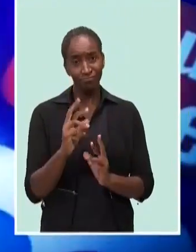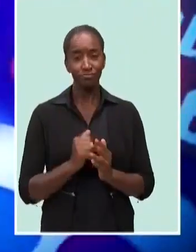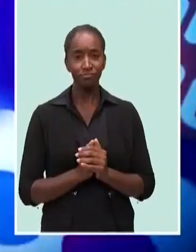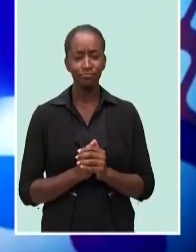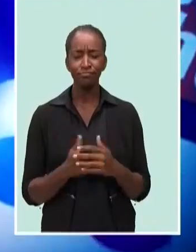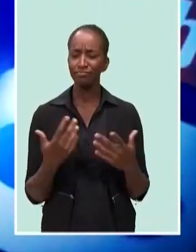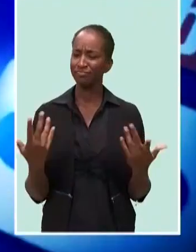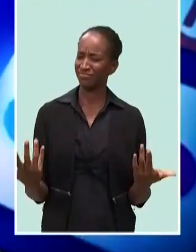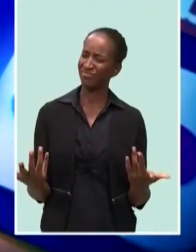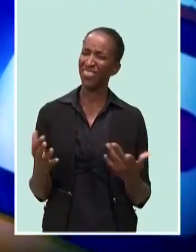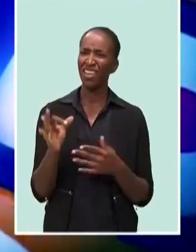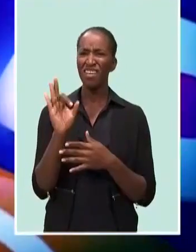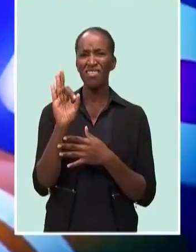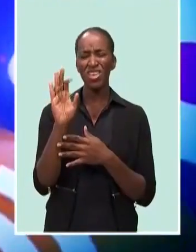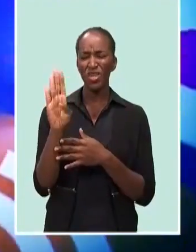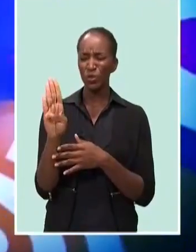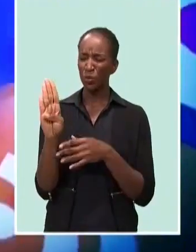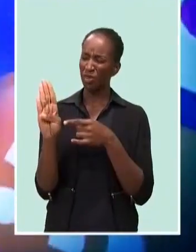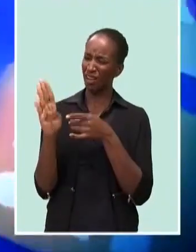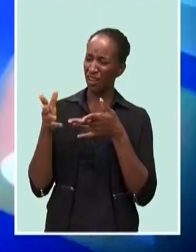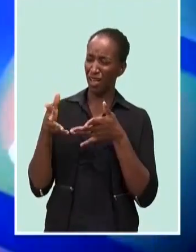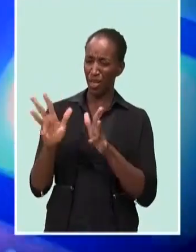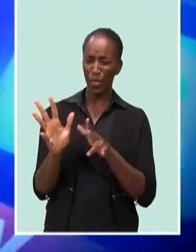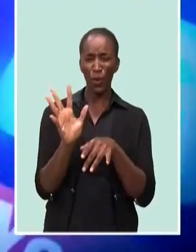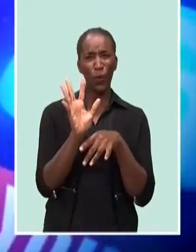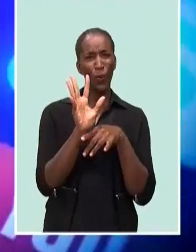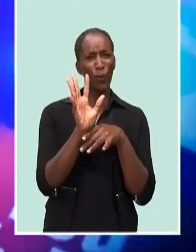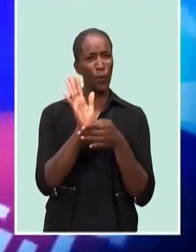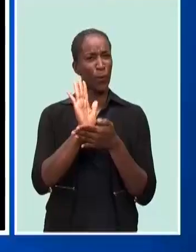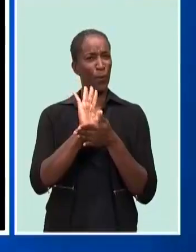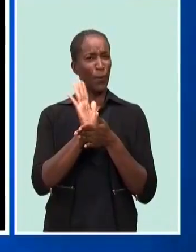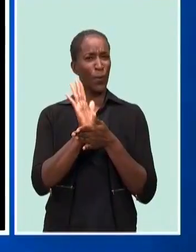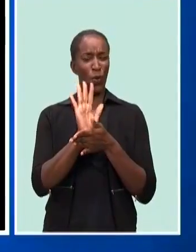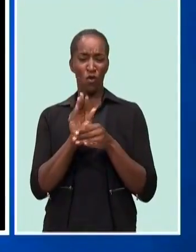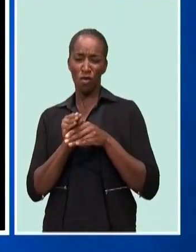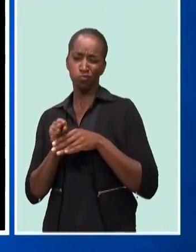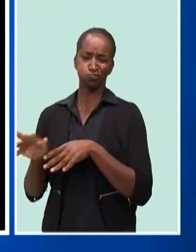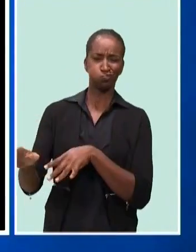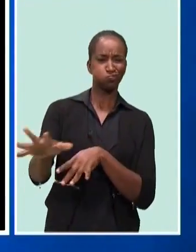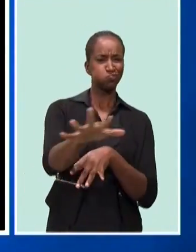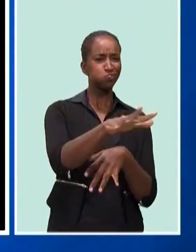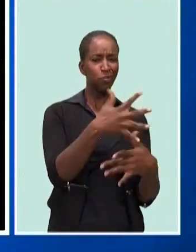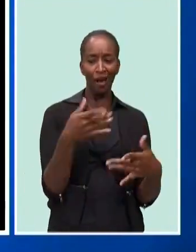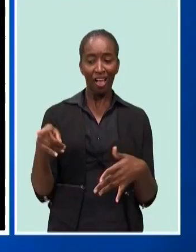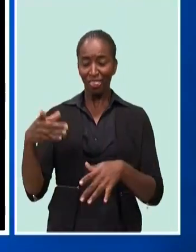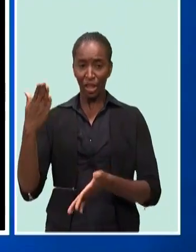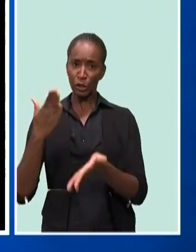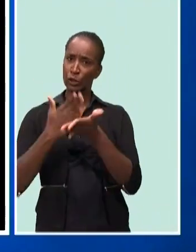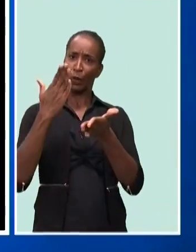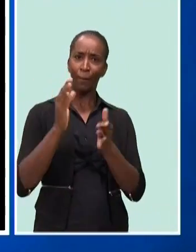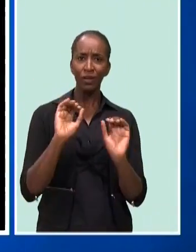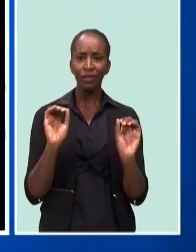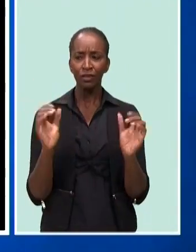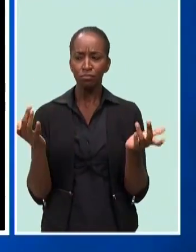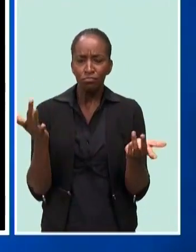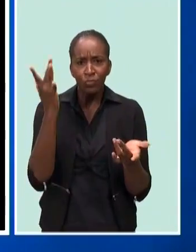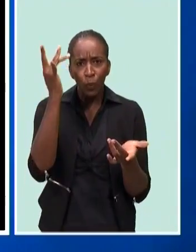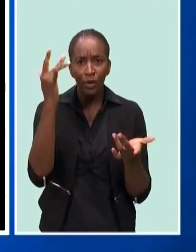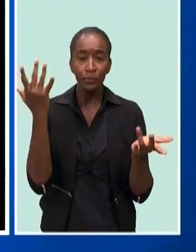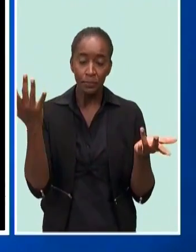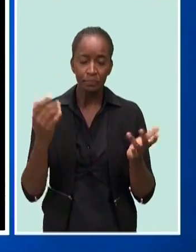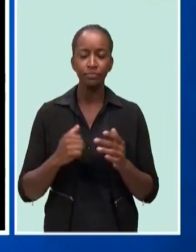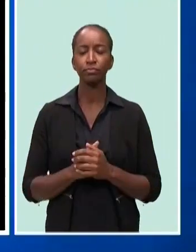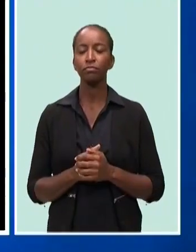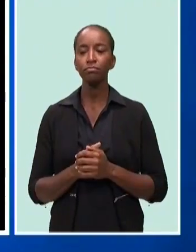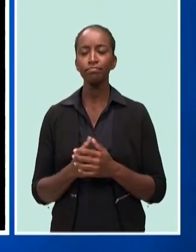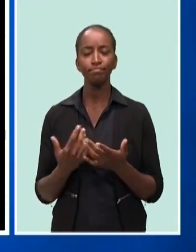giant allow the video to be streamed in the first place? When you think of the scale of Facebook, when you think of the billions of users, many of whom are live